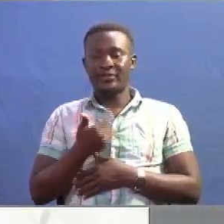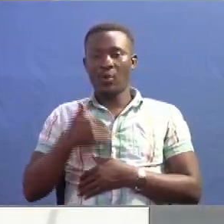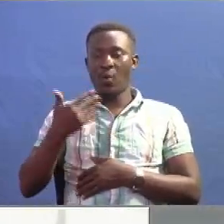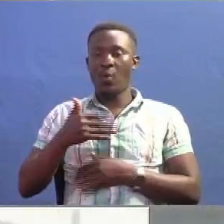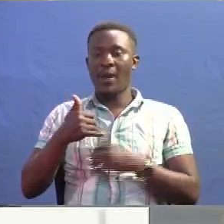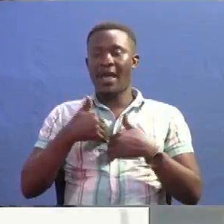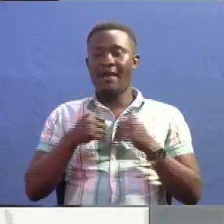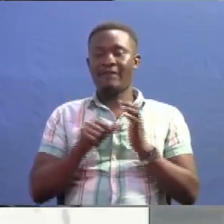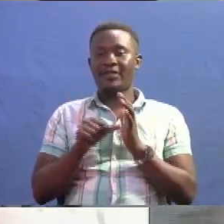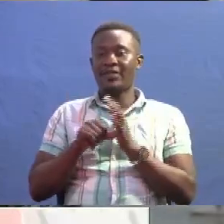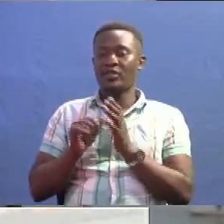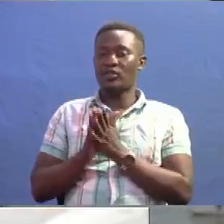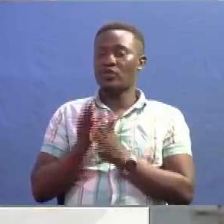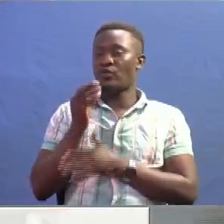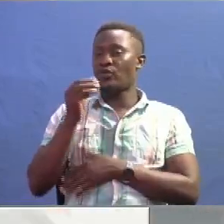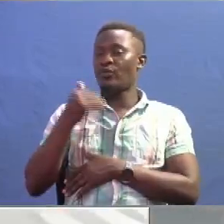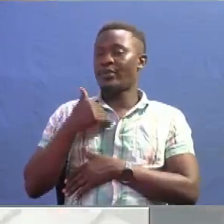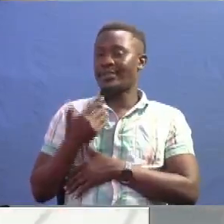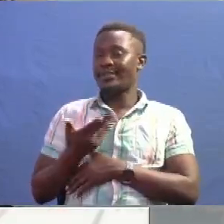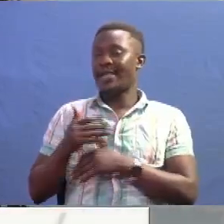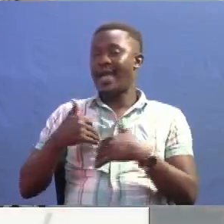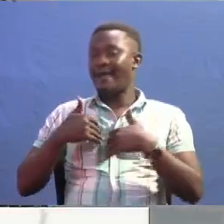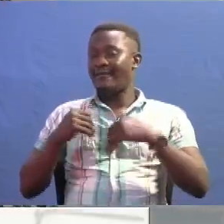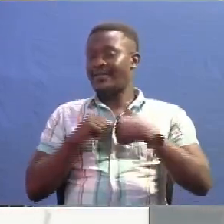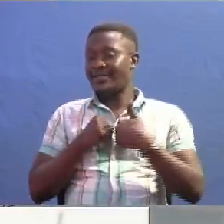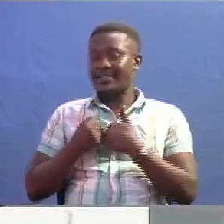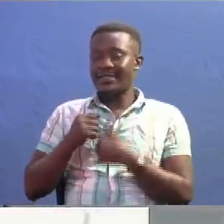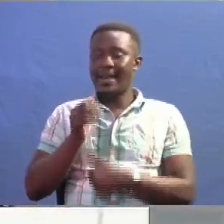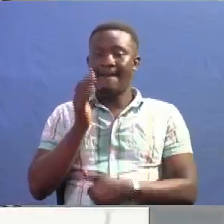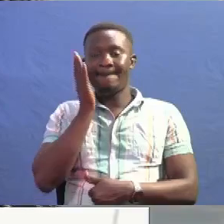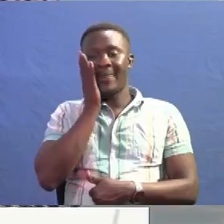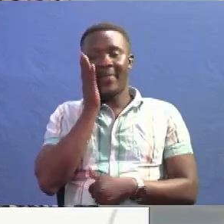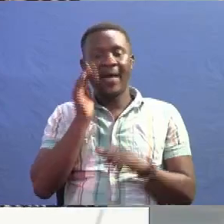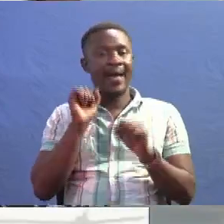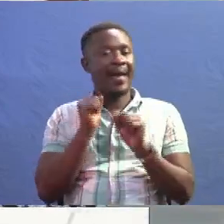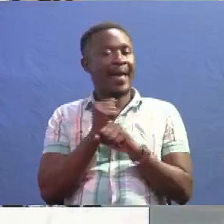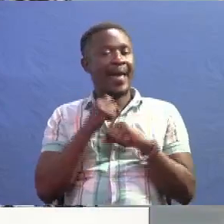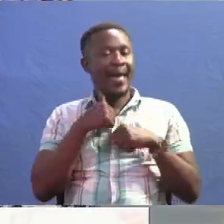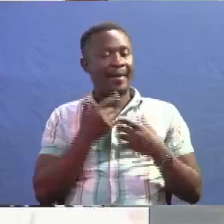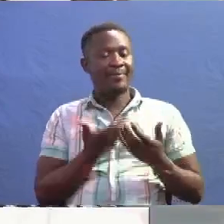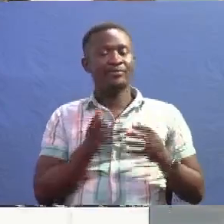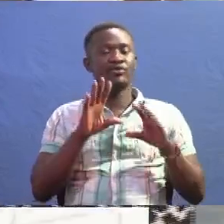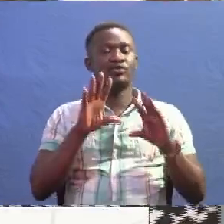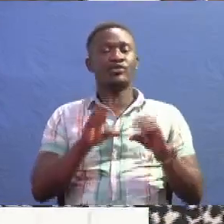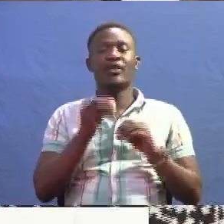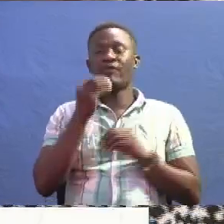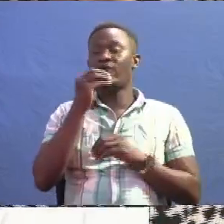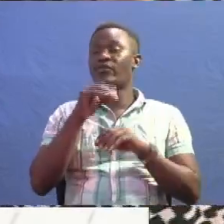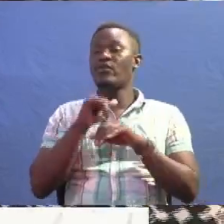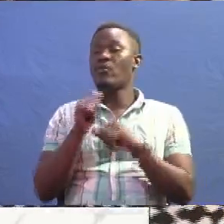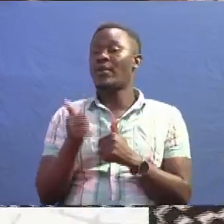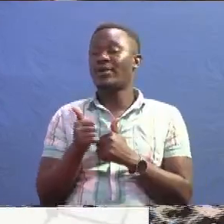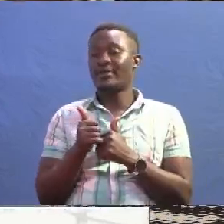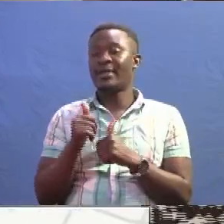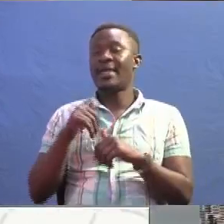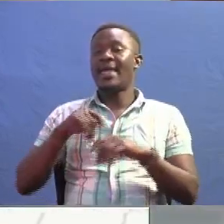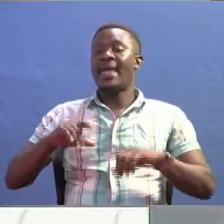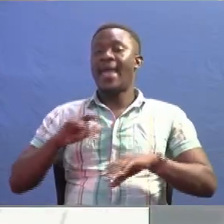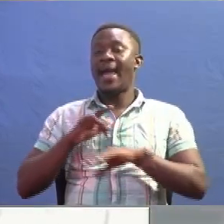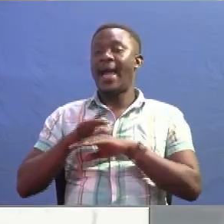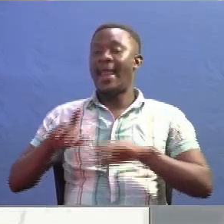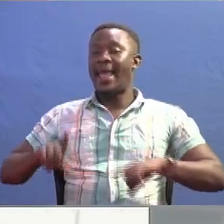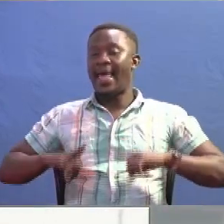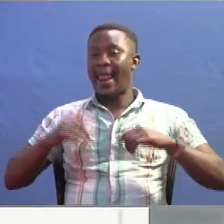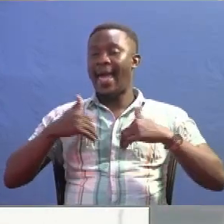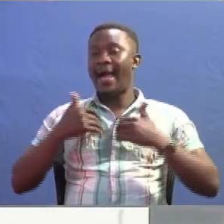issues with nutrition. Feeding is usually a challenge. Mothers are not able to establish breastfeeding very well early on in life, so they are at risk